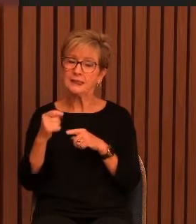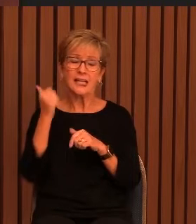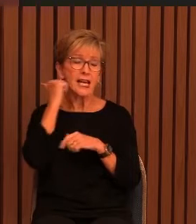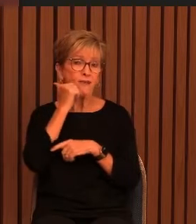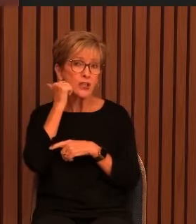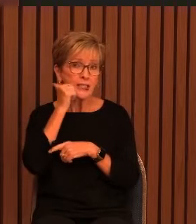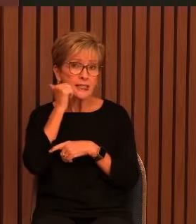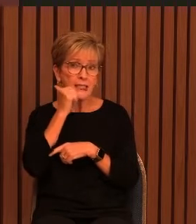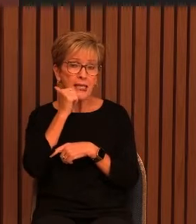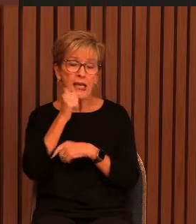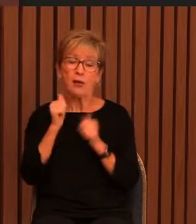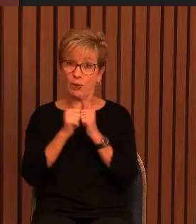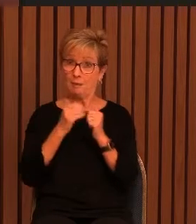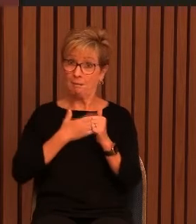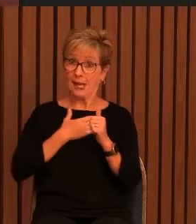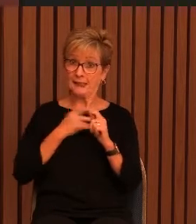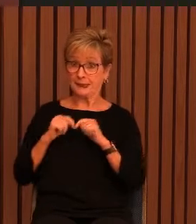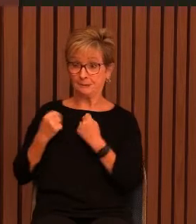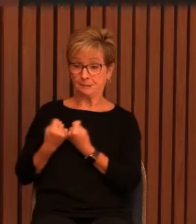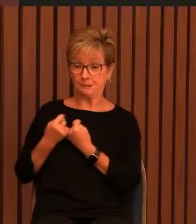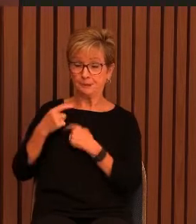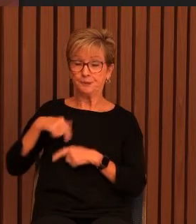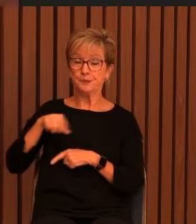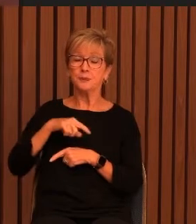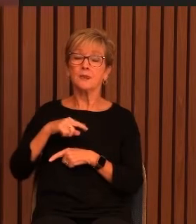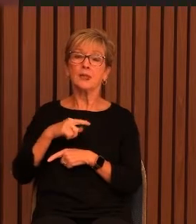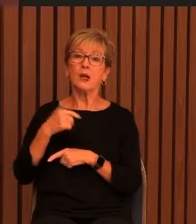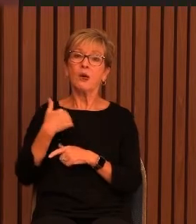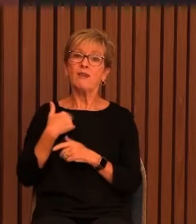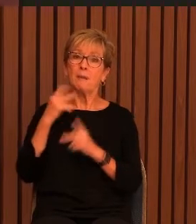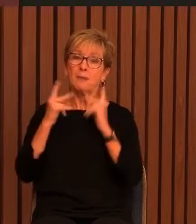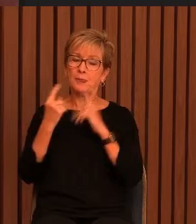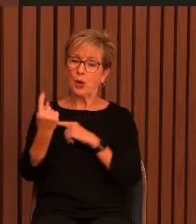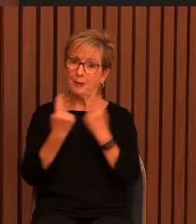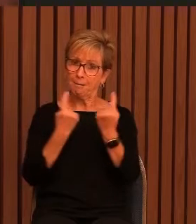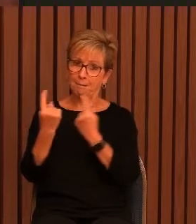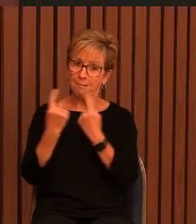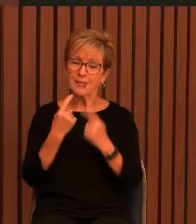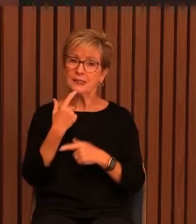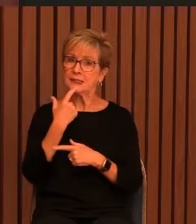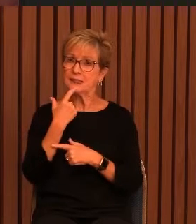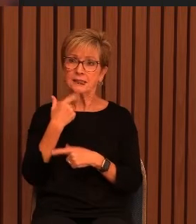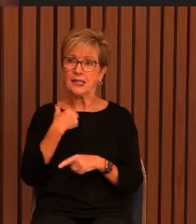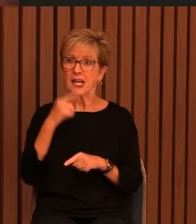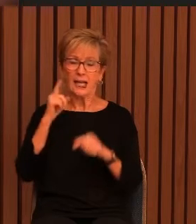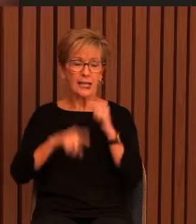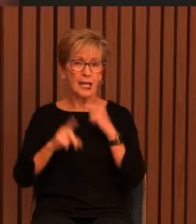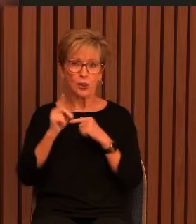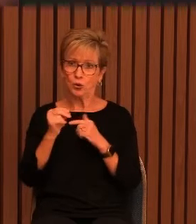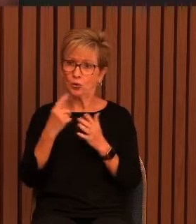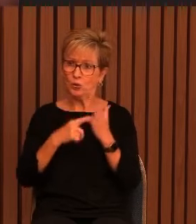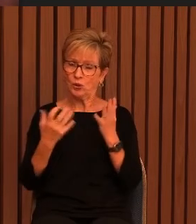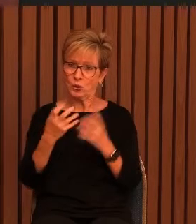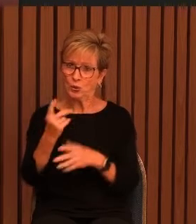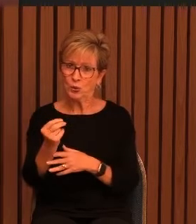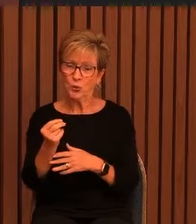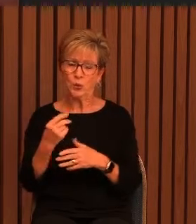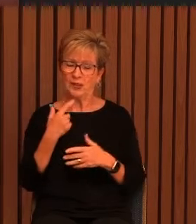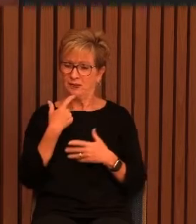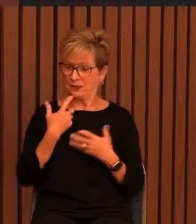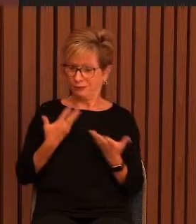every day with my team is we'll have people come to us and say, I can't do one more thing. And I'll